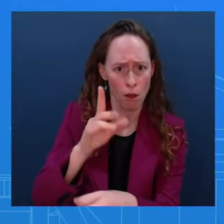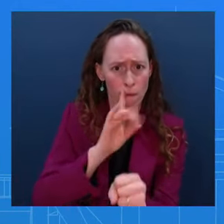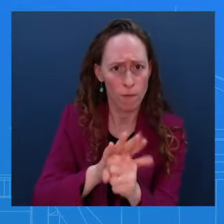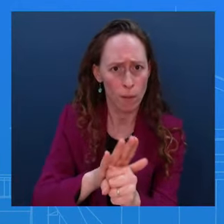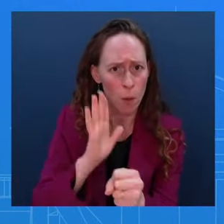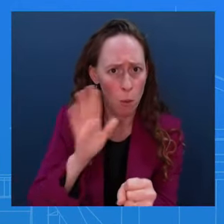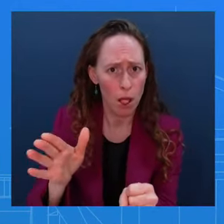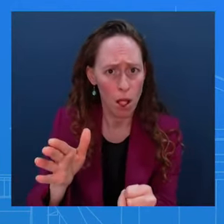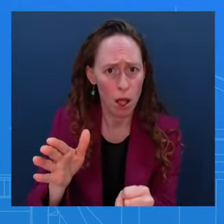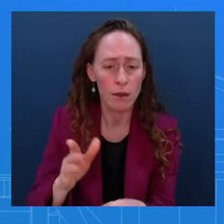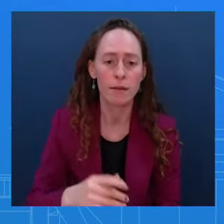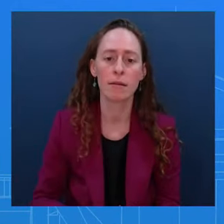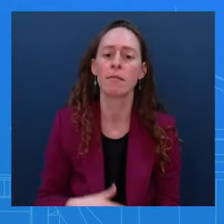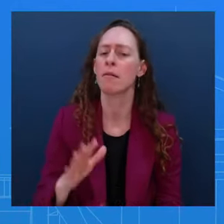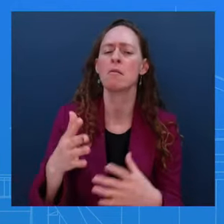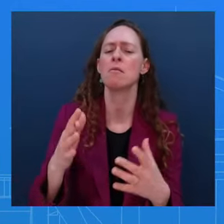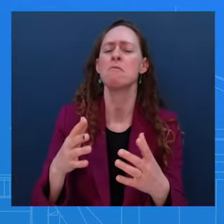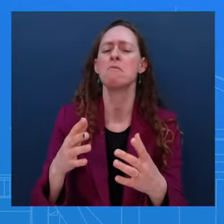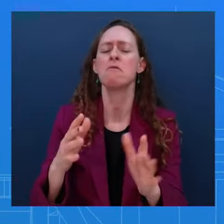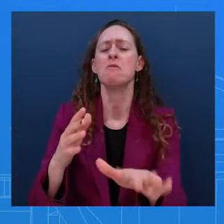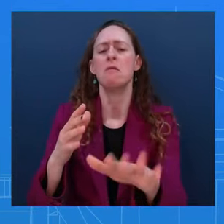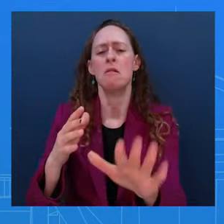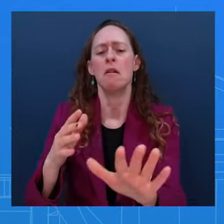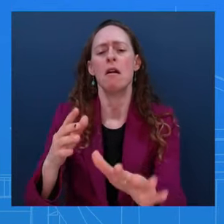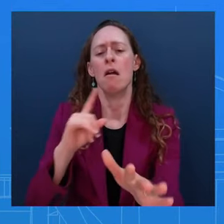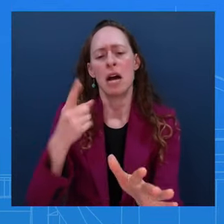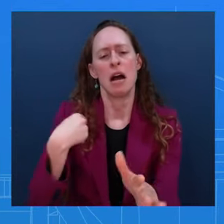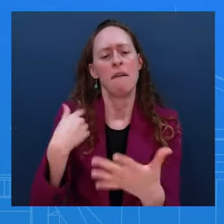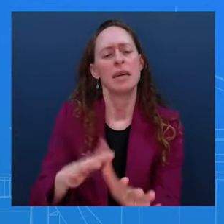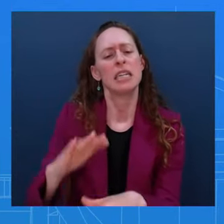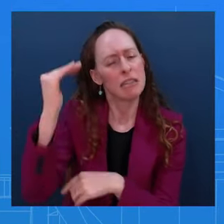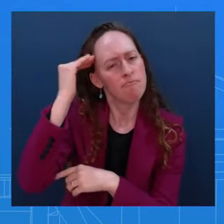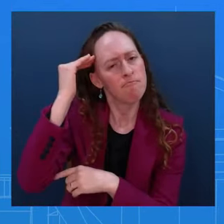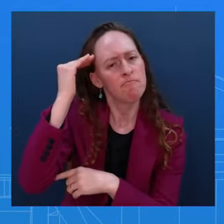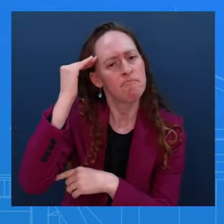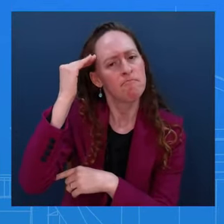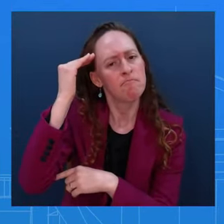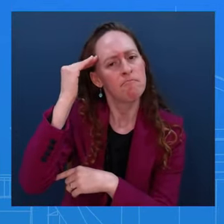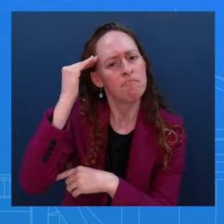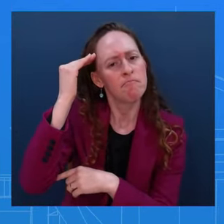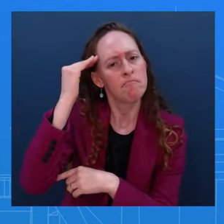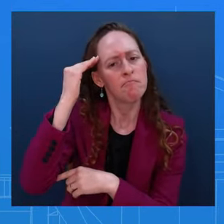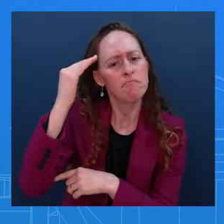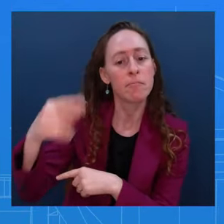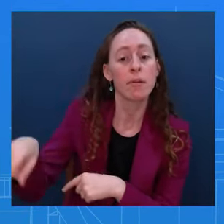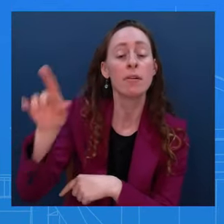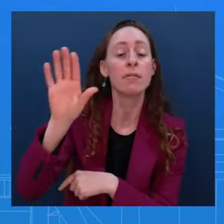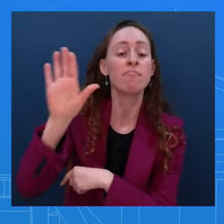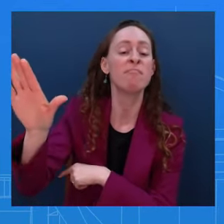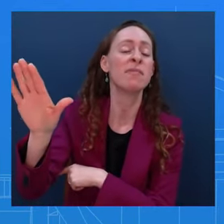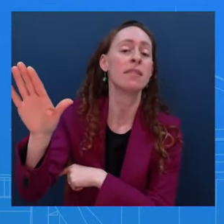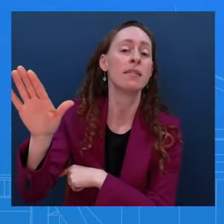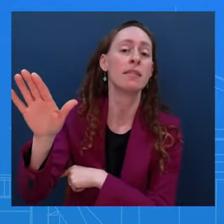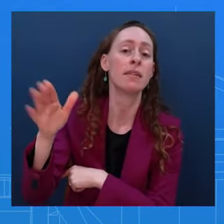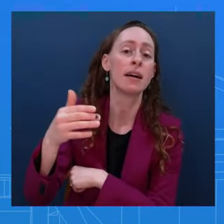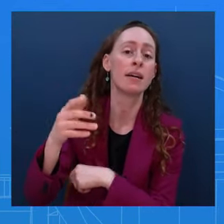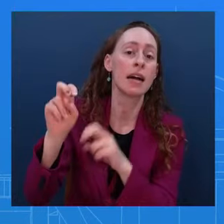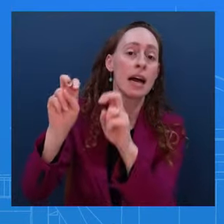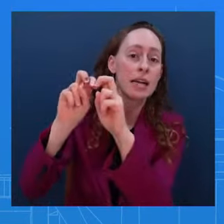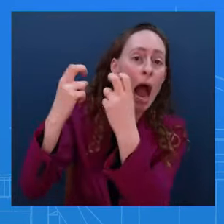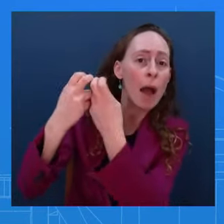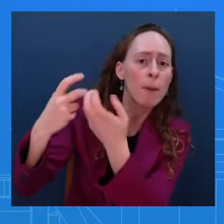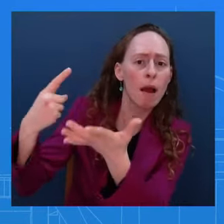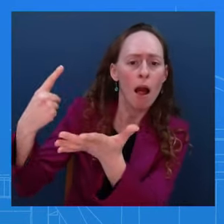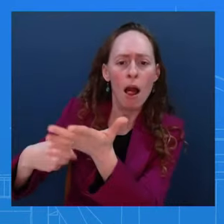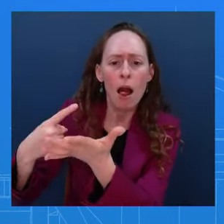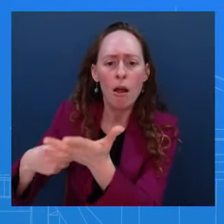of the comments made by members of the cabinet about flour in the Ashdod port, and we are working it very, very hard. It's critical that that